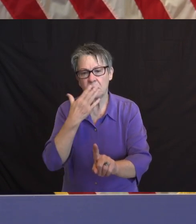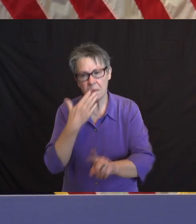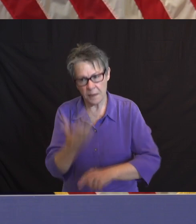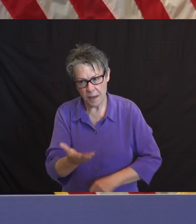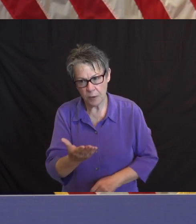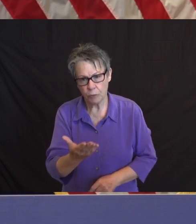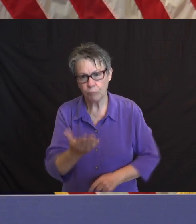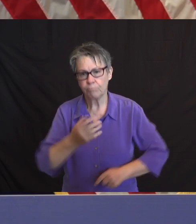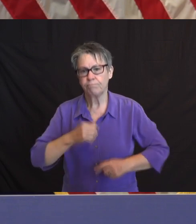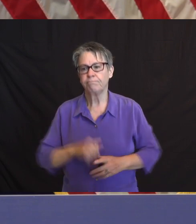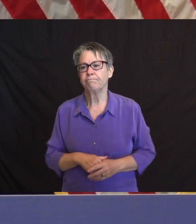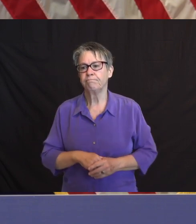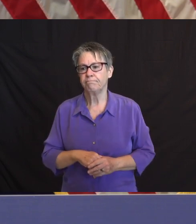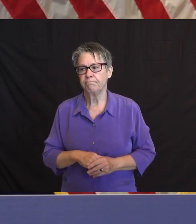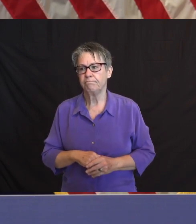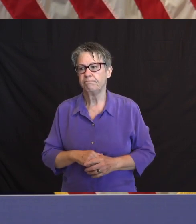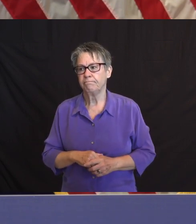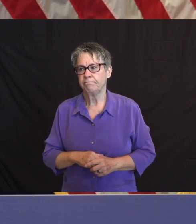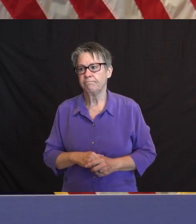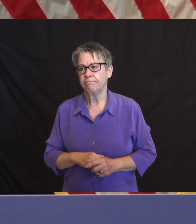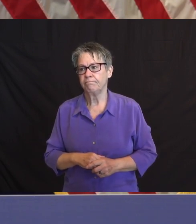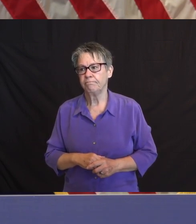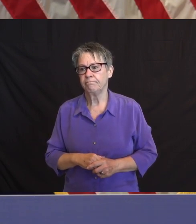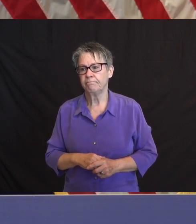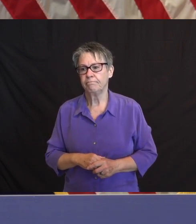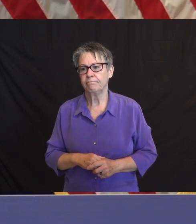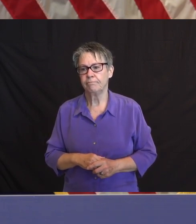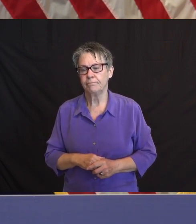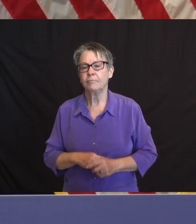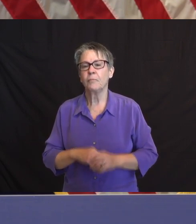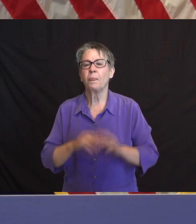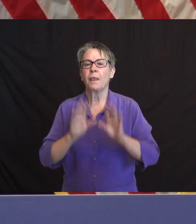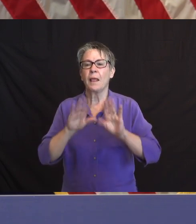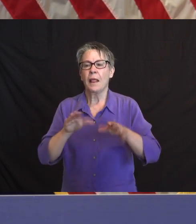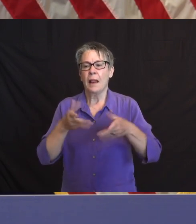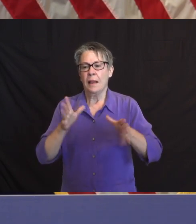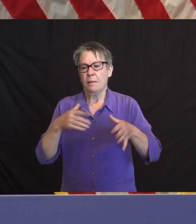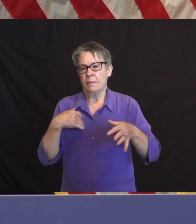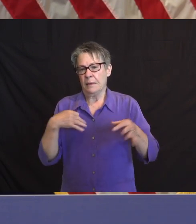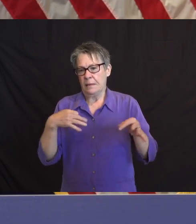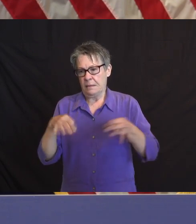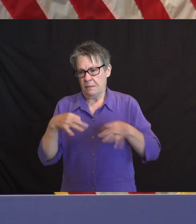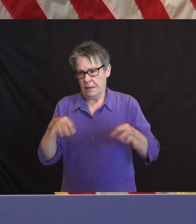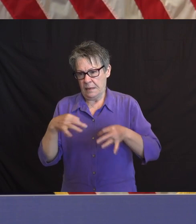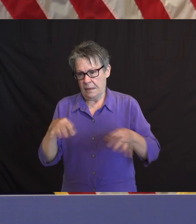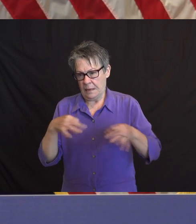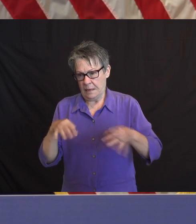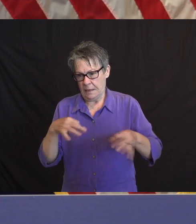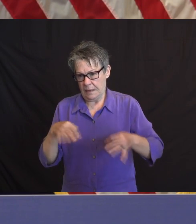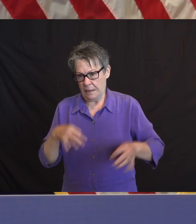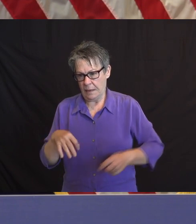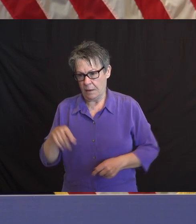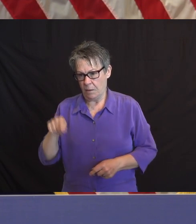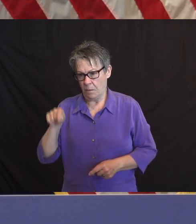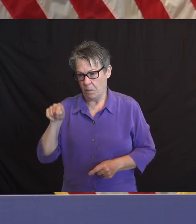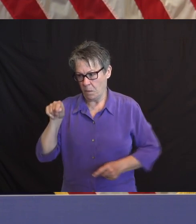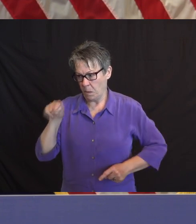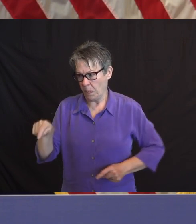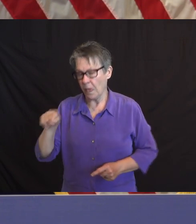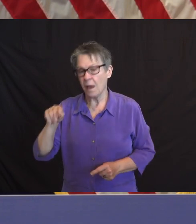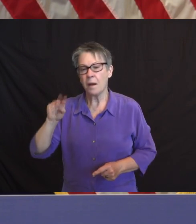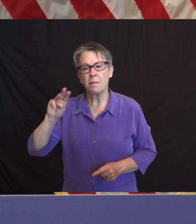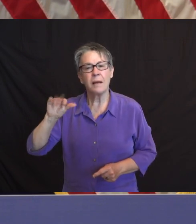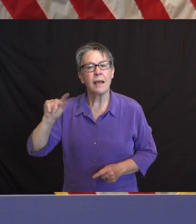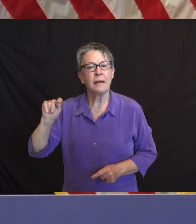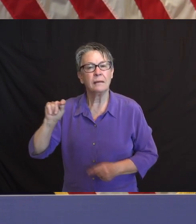And let me also say that Matt and Pat would want me to remind folks that this is up to local law enforcement